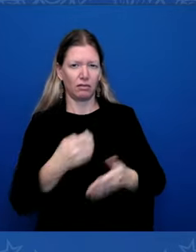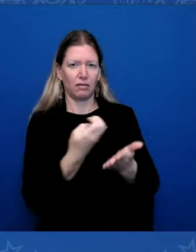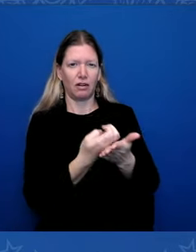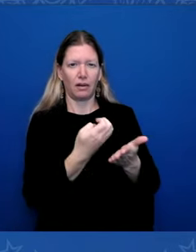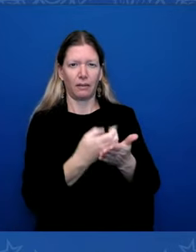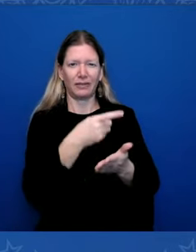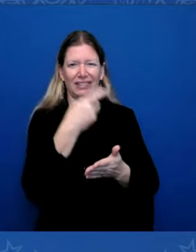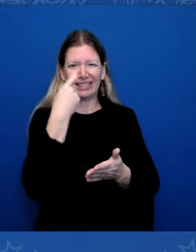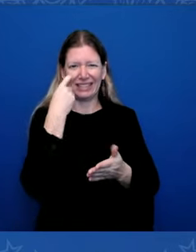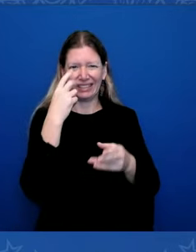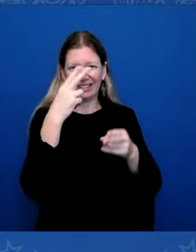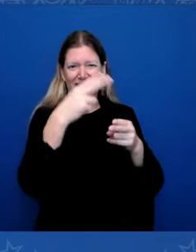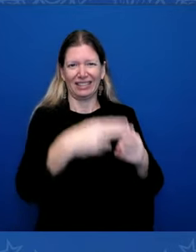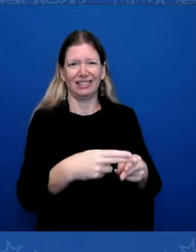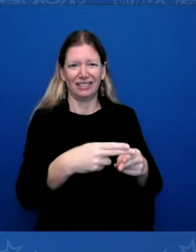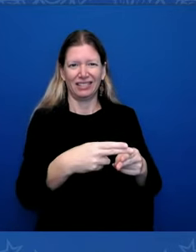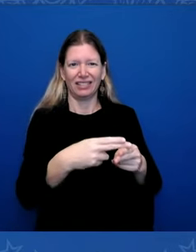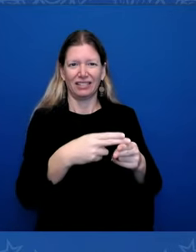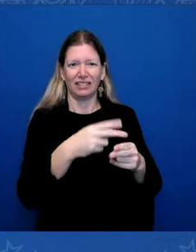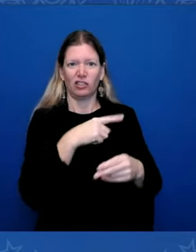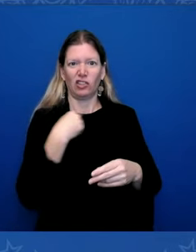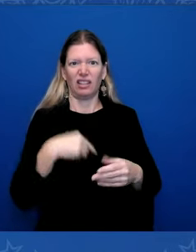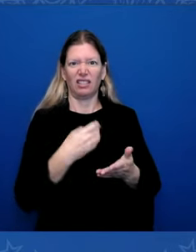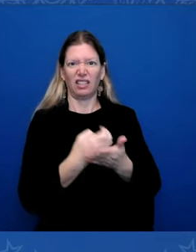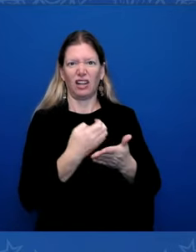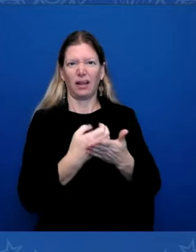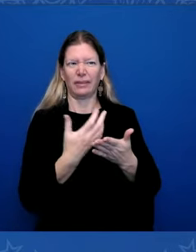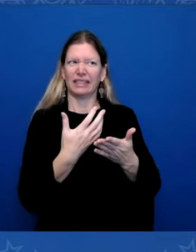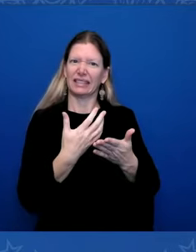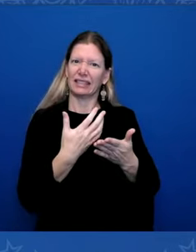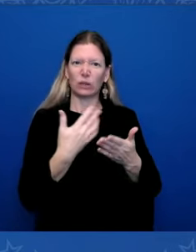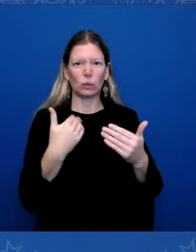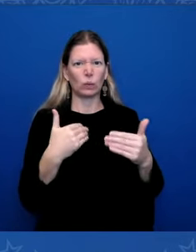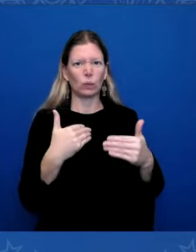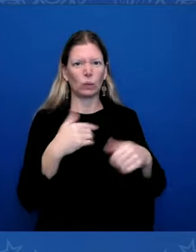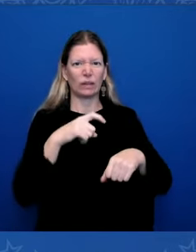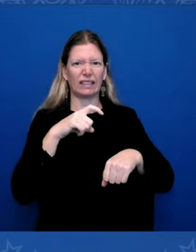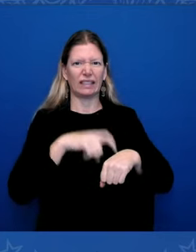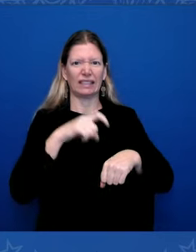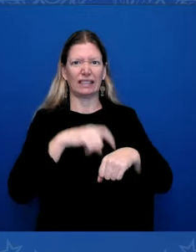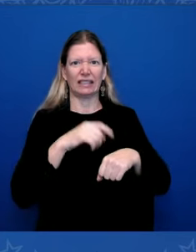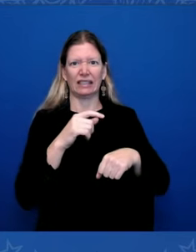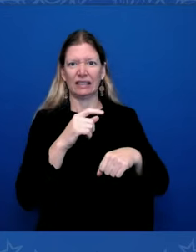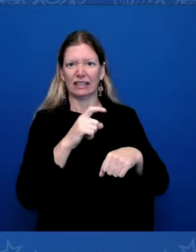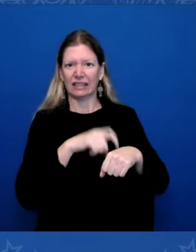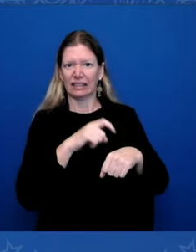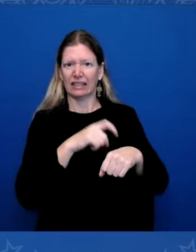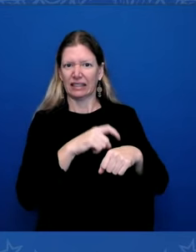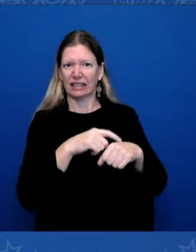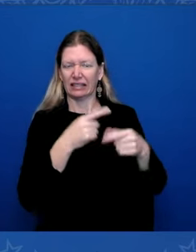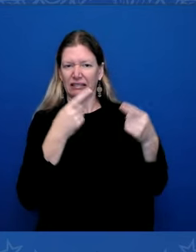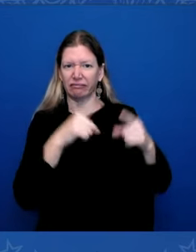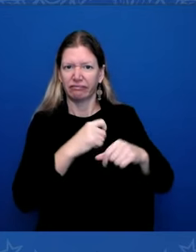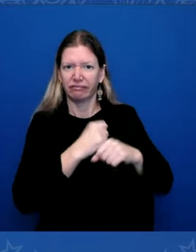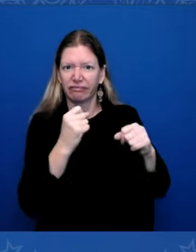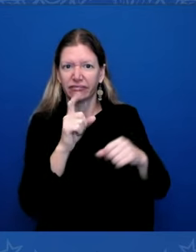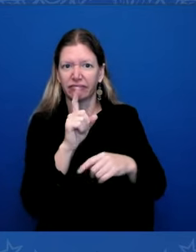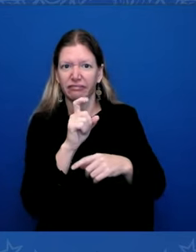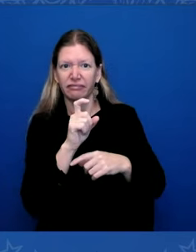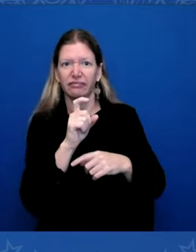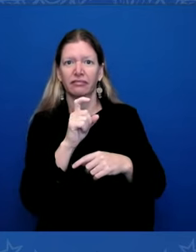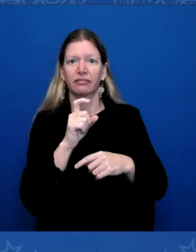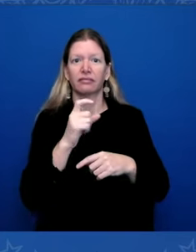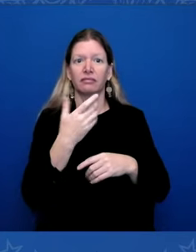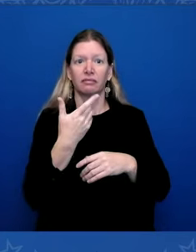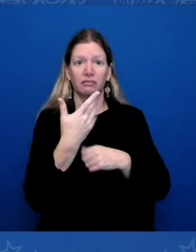you believe the country's slowdown could risk destabilizing the global economy or causing China to be more aggressive defensively? Say the